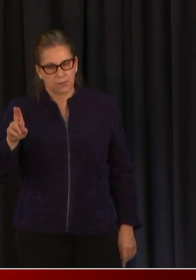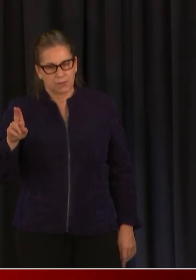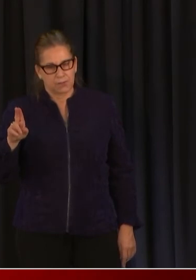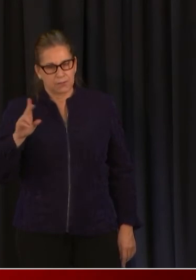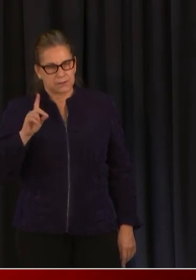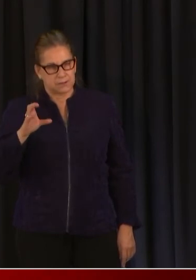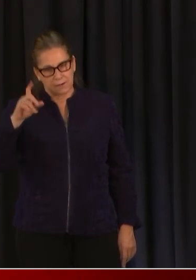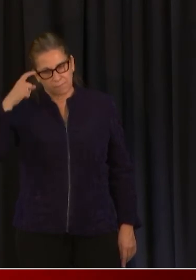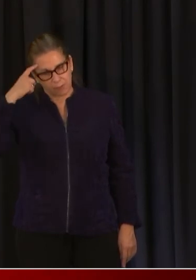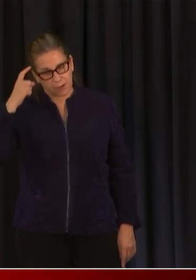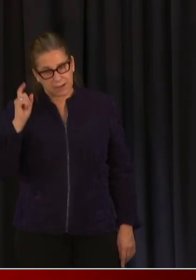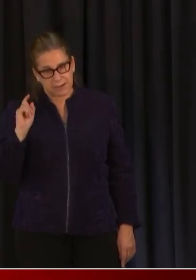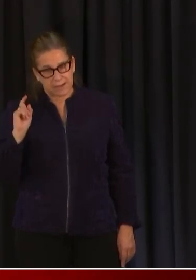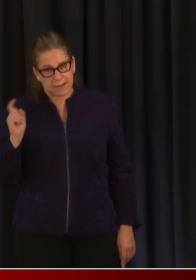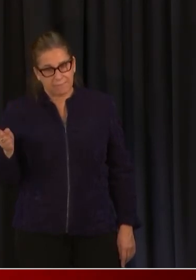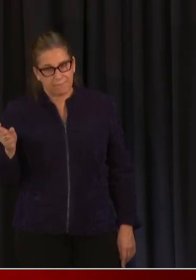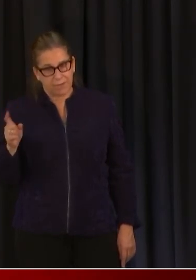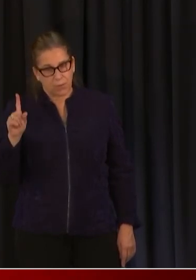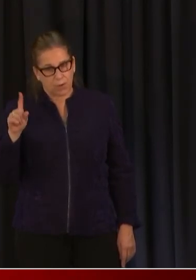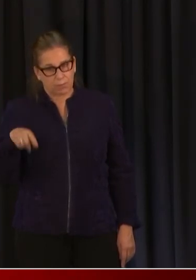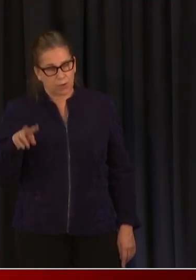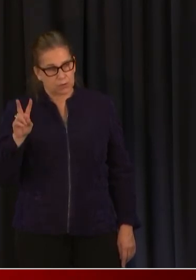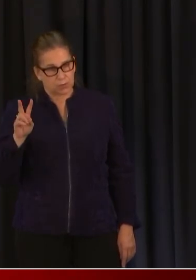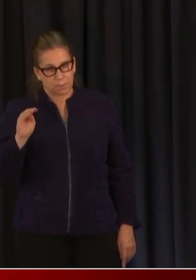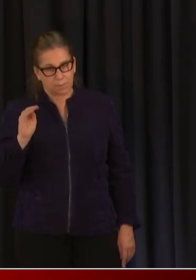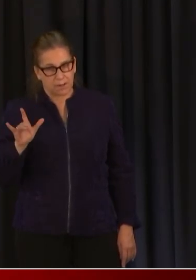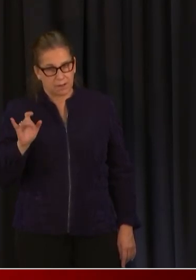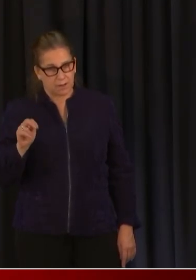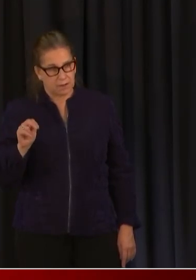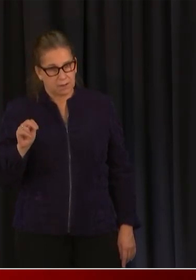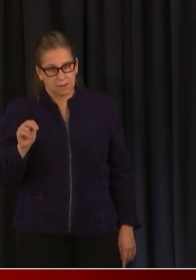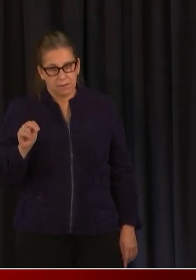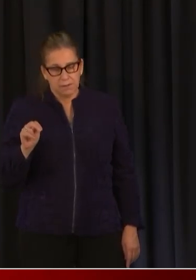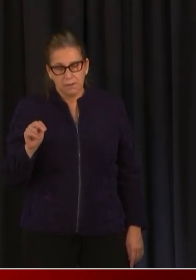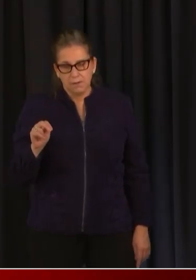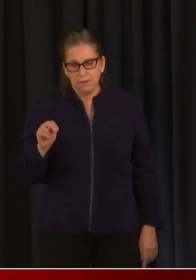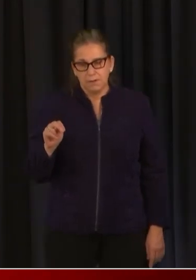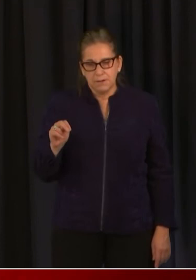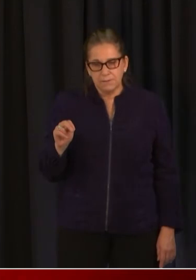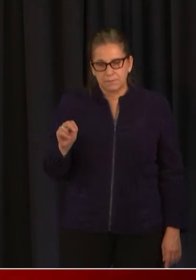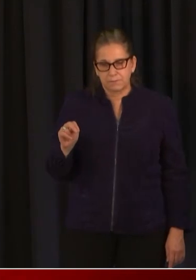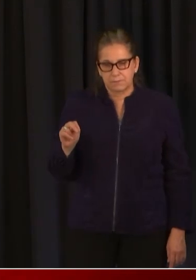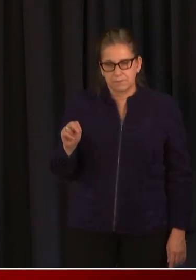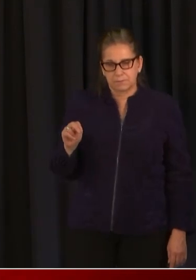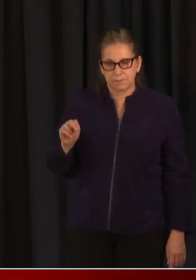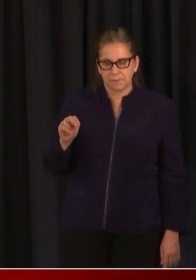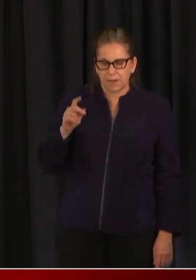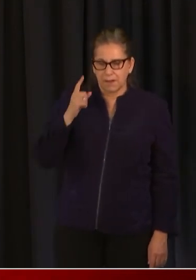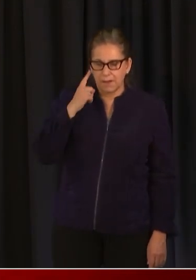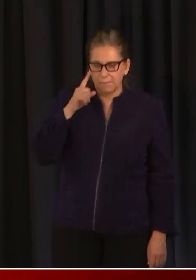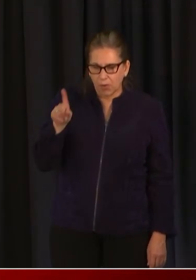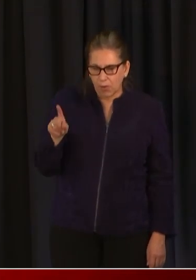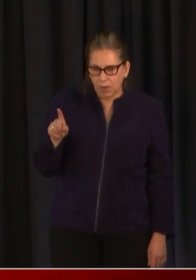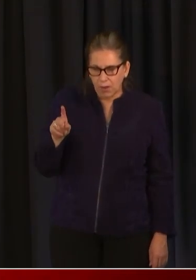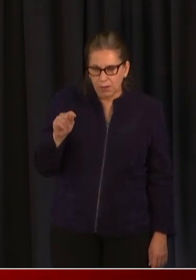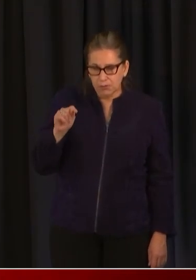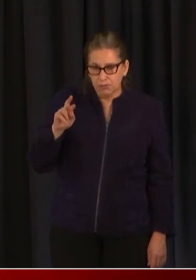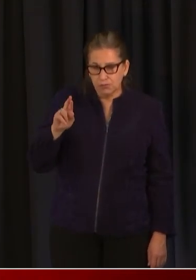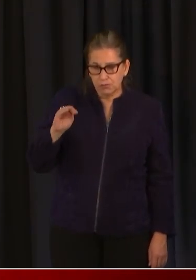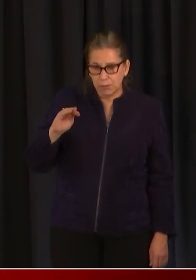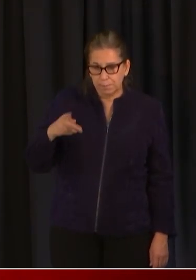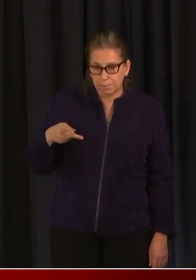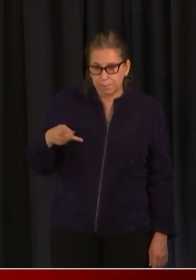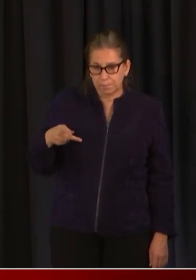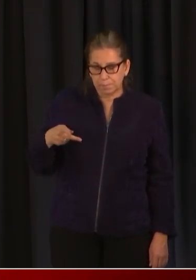to settle 2 lawsuits over police actions during the Trump inauguration protests in 2017. There was allegations that there was